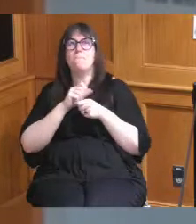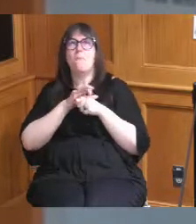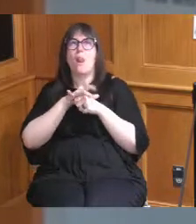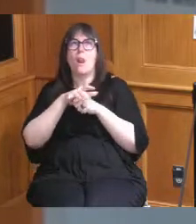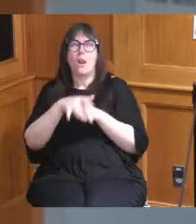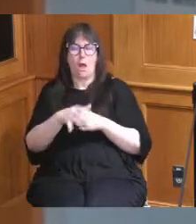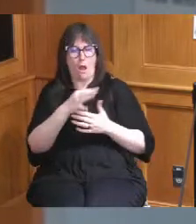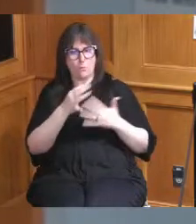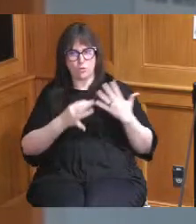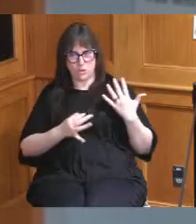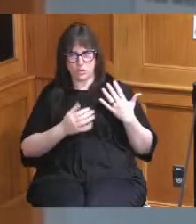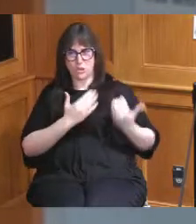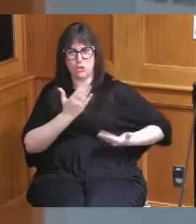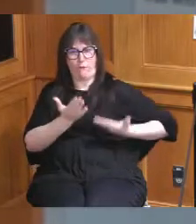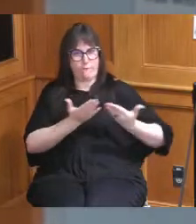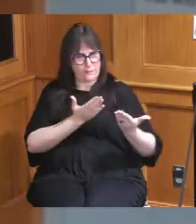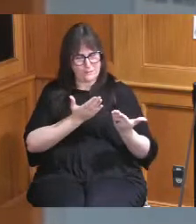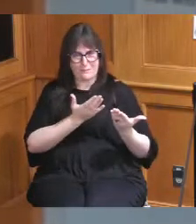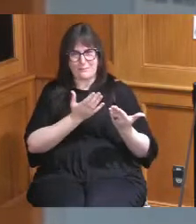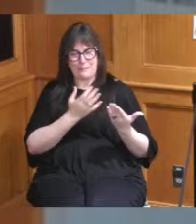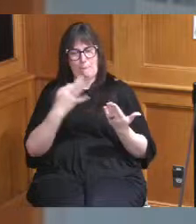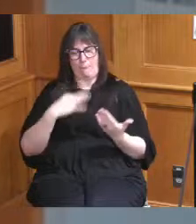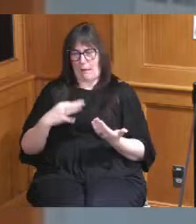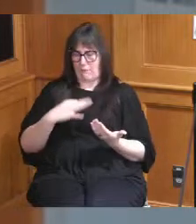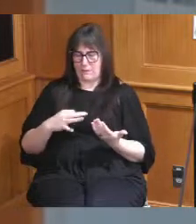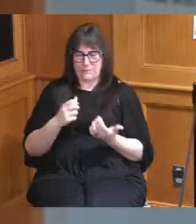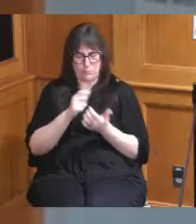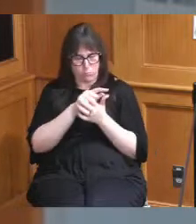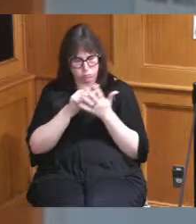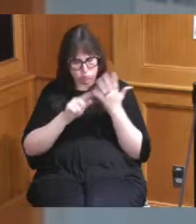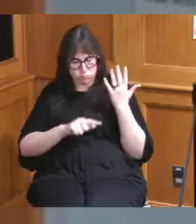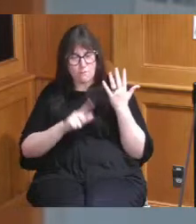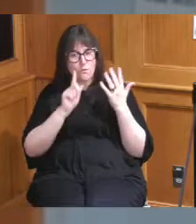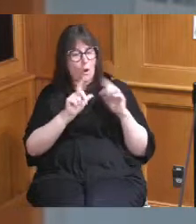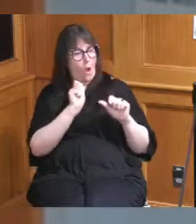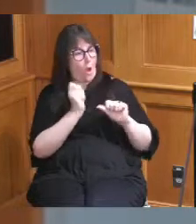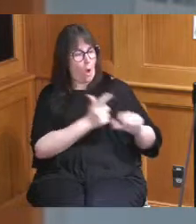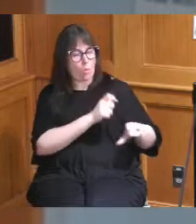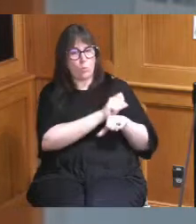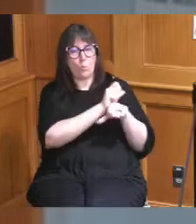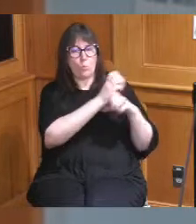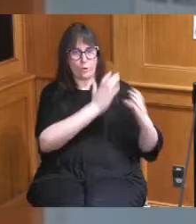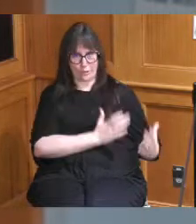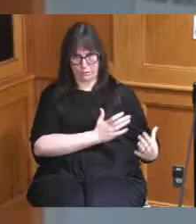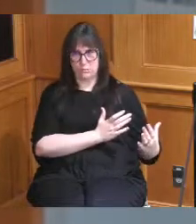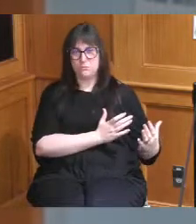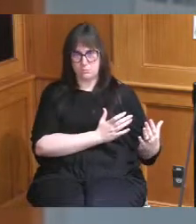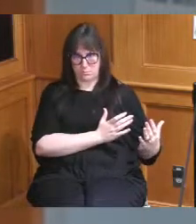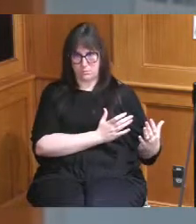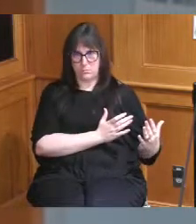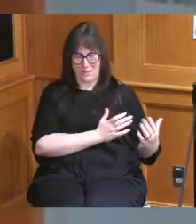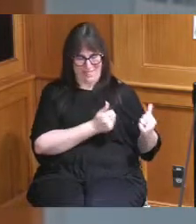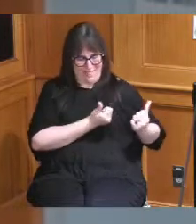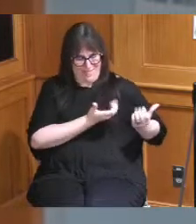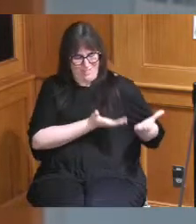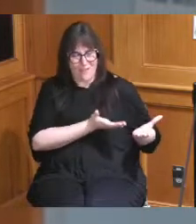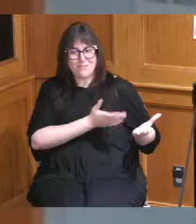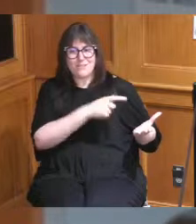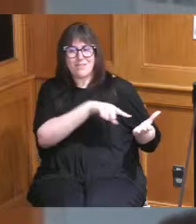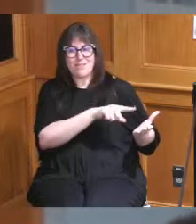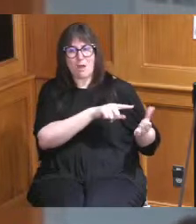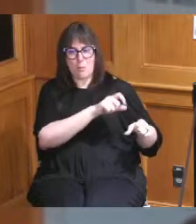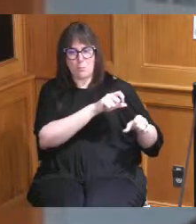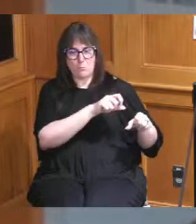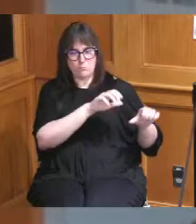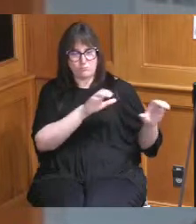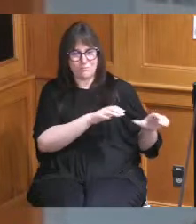options, services, health, benefits, you name it, to all of our employees that allow them to be able to do those things and